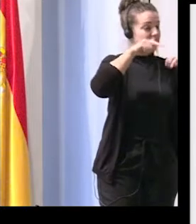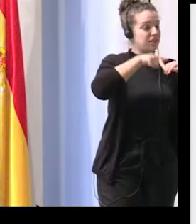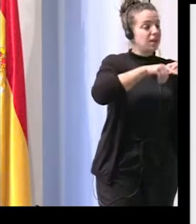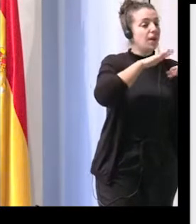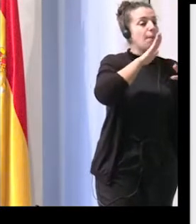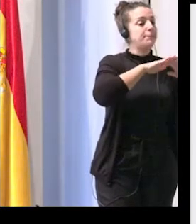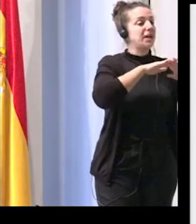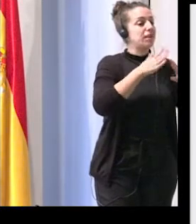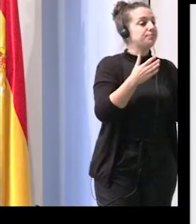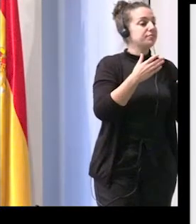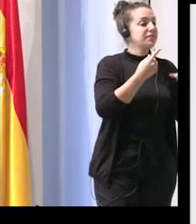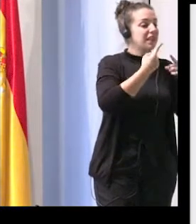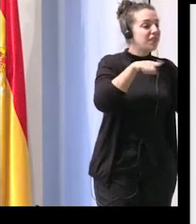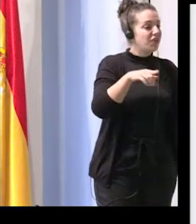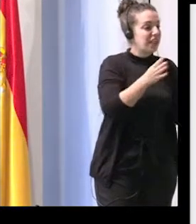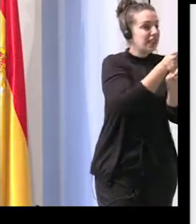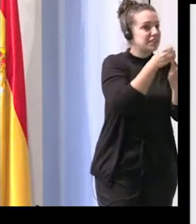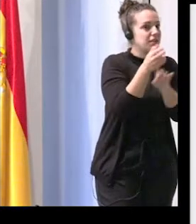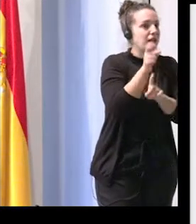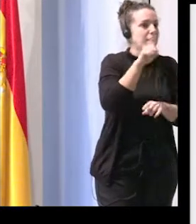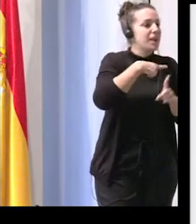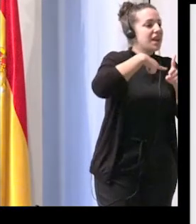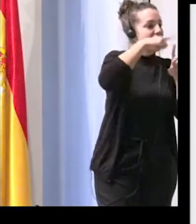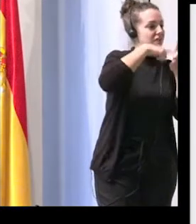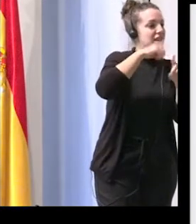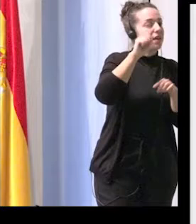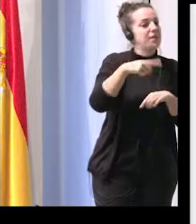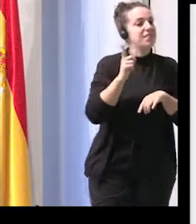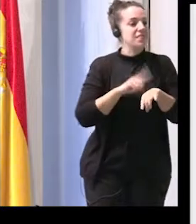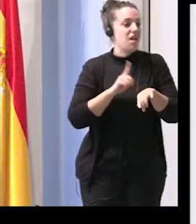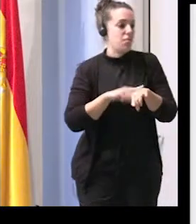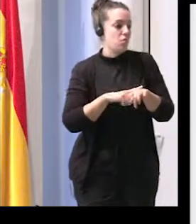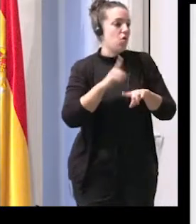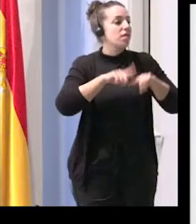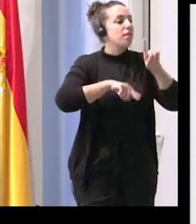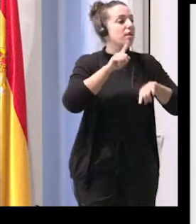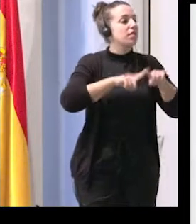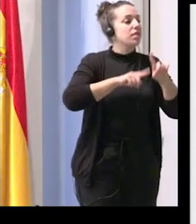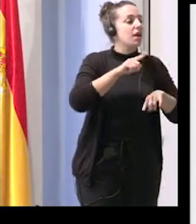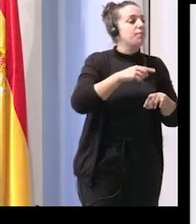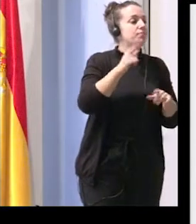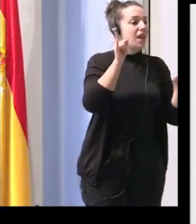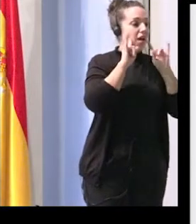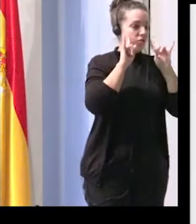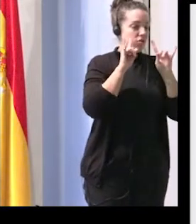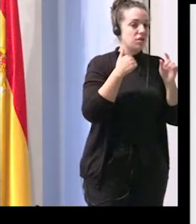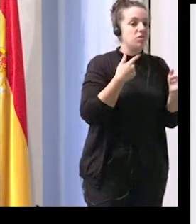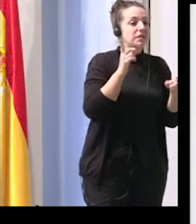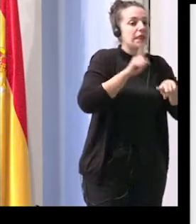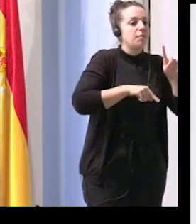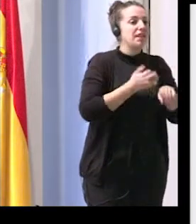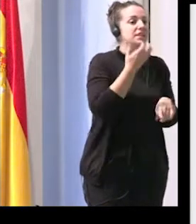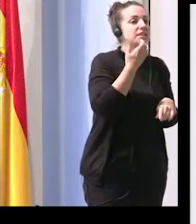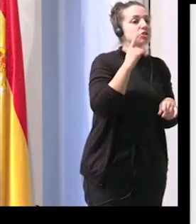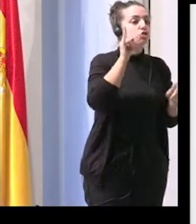ears, which exist because when a sound is coming from one side, it is going to be